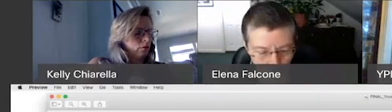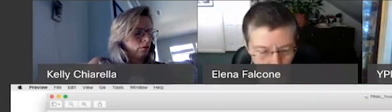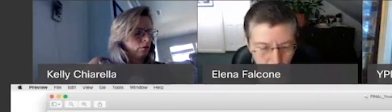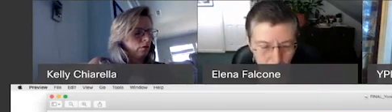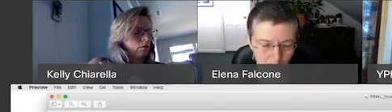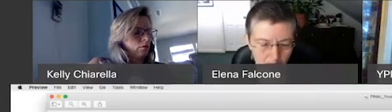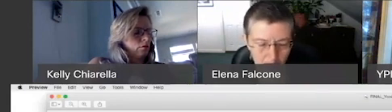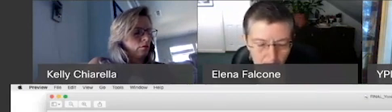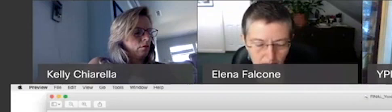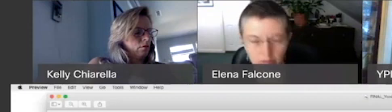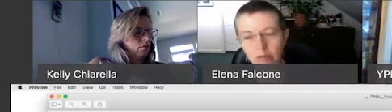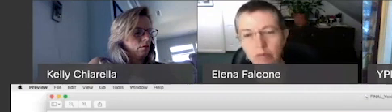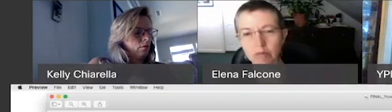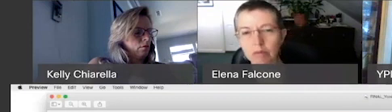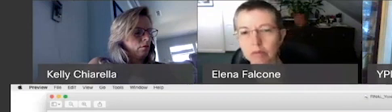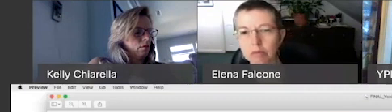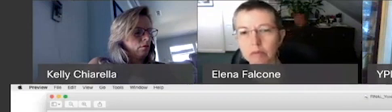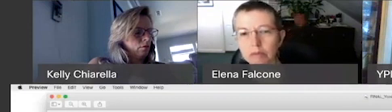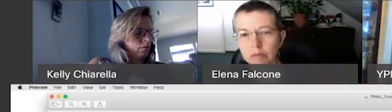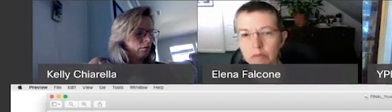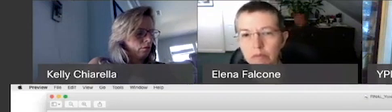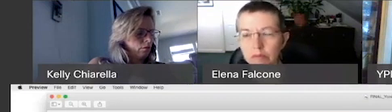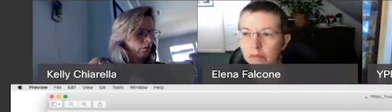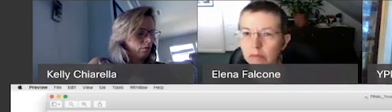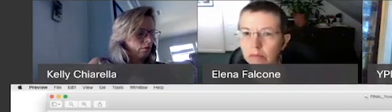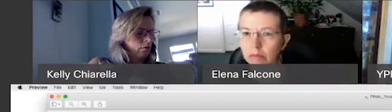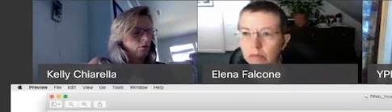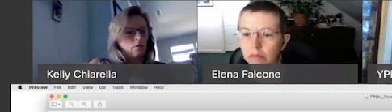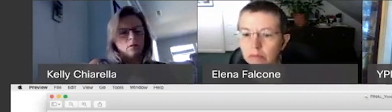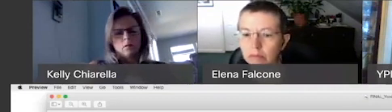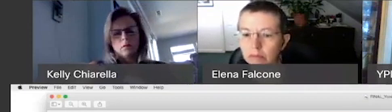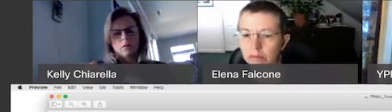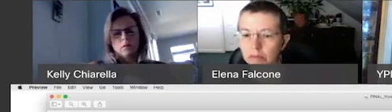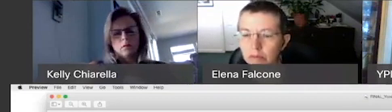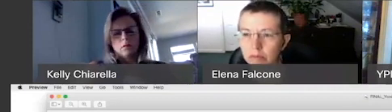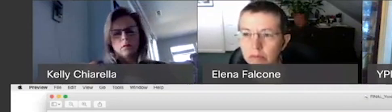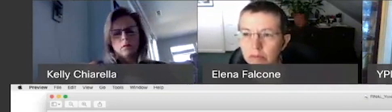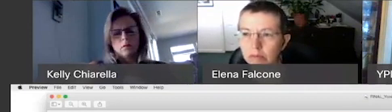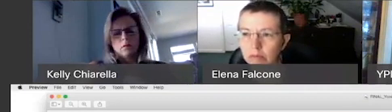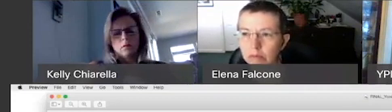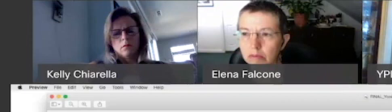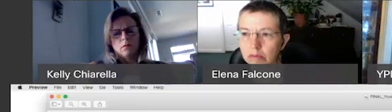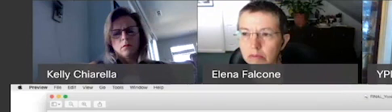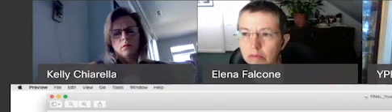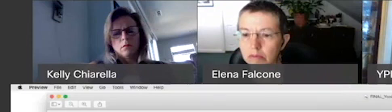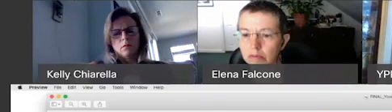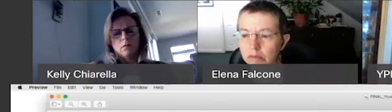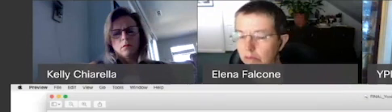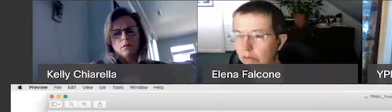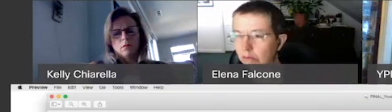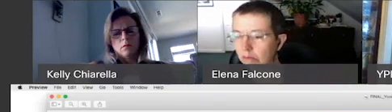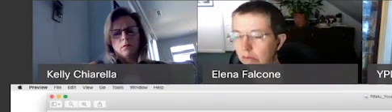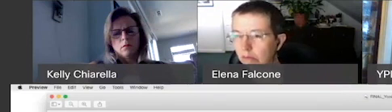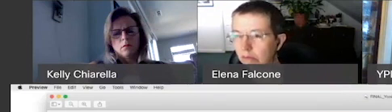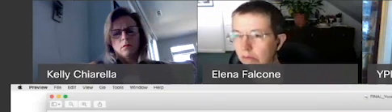web and log on directly to contact that company without using the link in the email. So for example, if you get an email